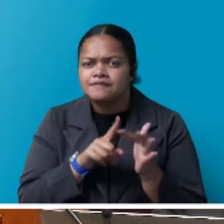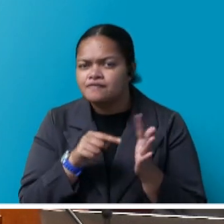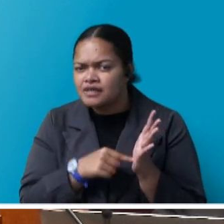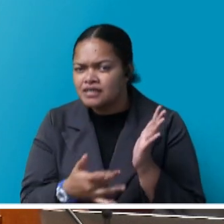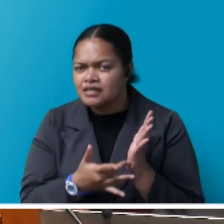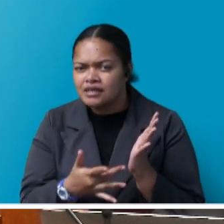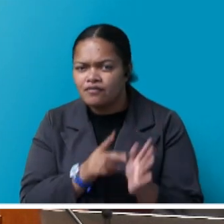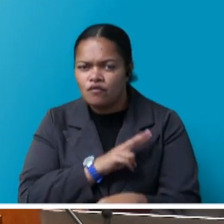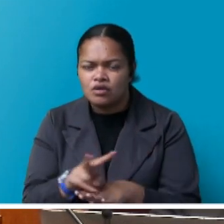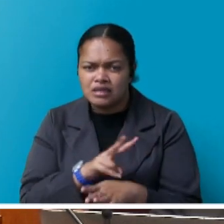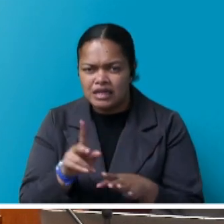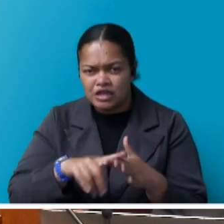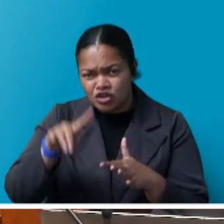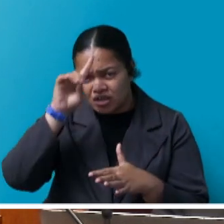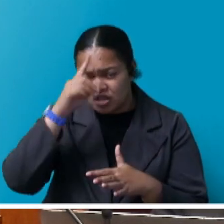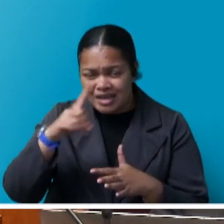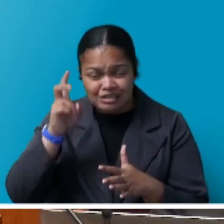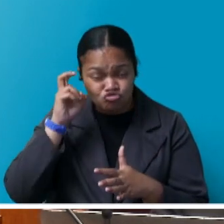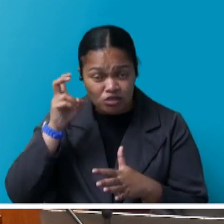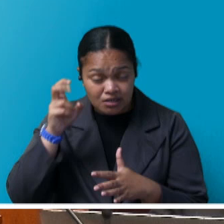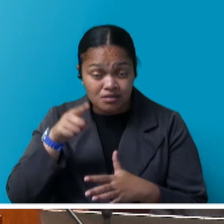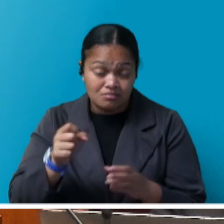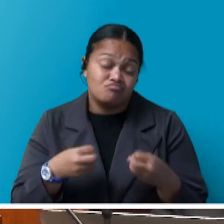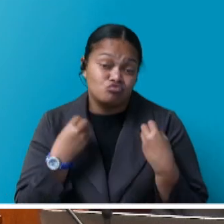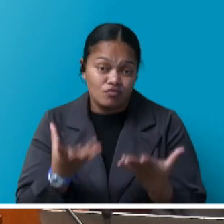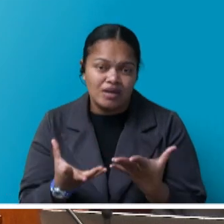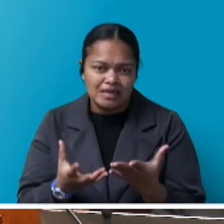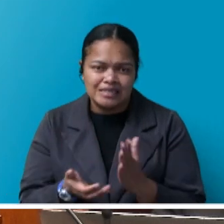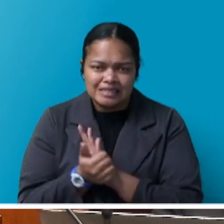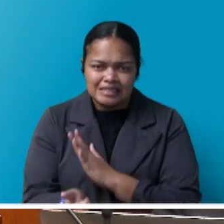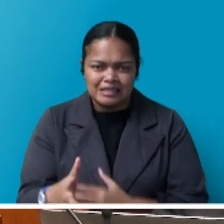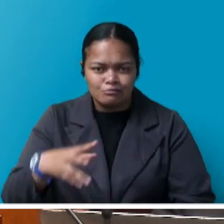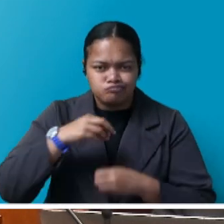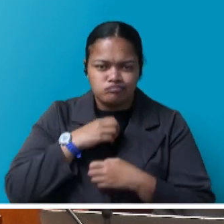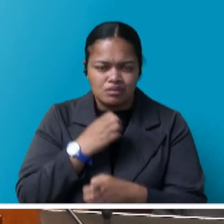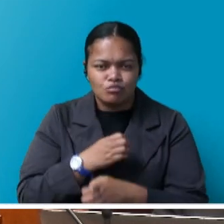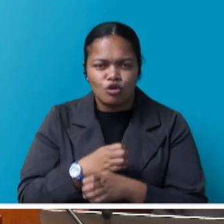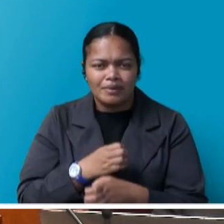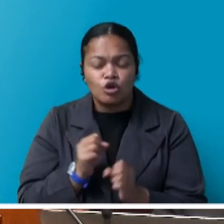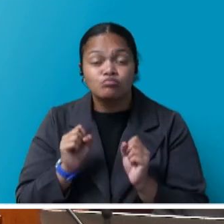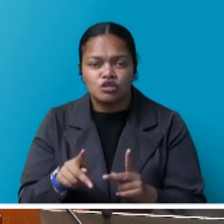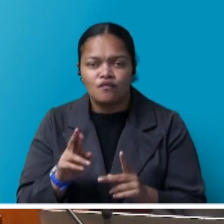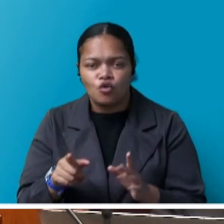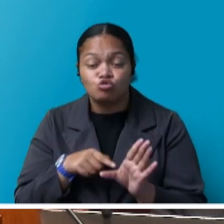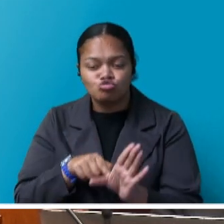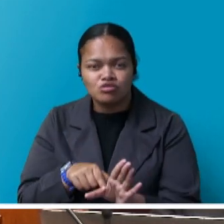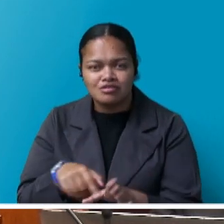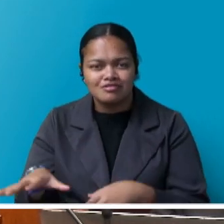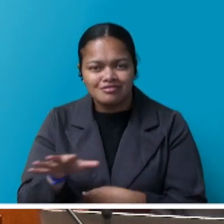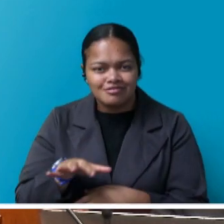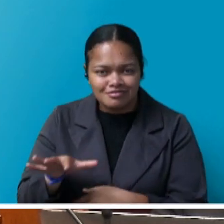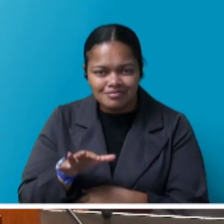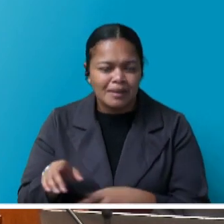Vocational Education and Training, which will provide practical skills and employment opportunities for our youth. Many